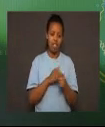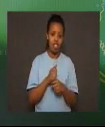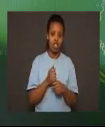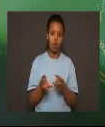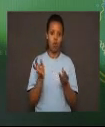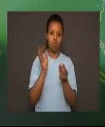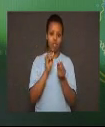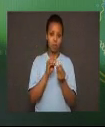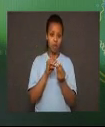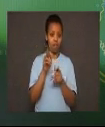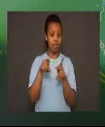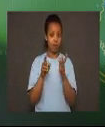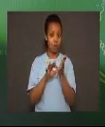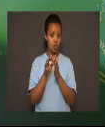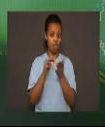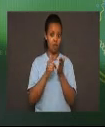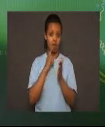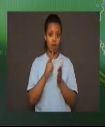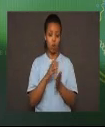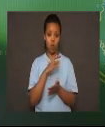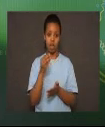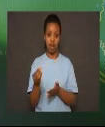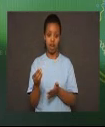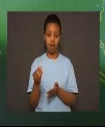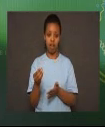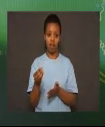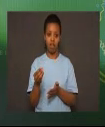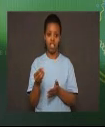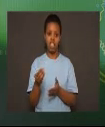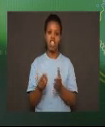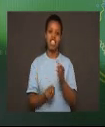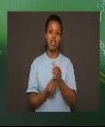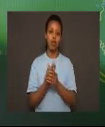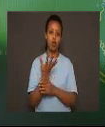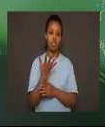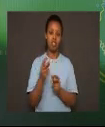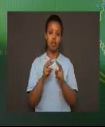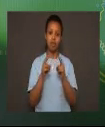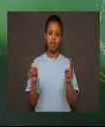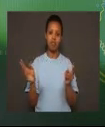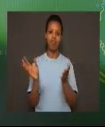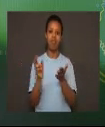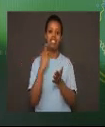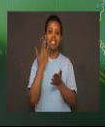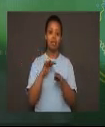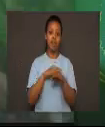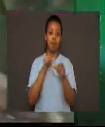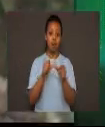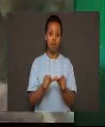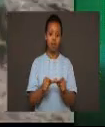the population and the massive consumption of resources are overwhelming the